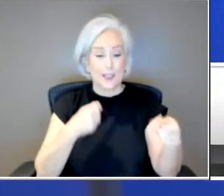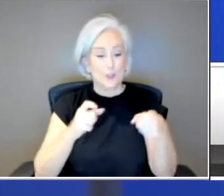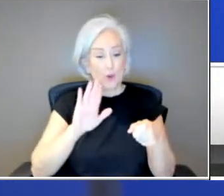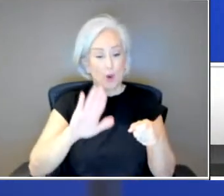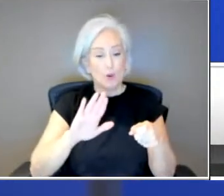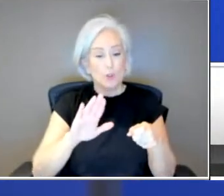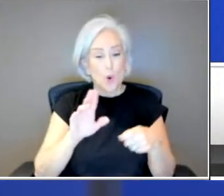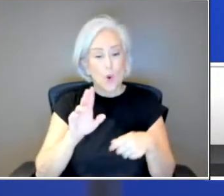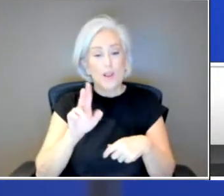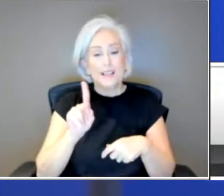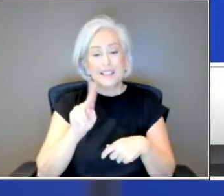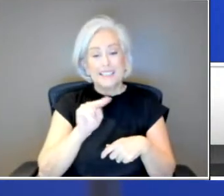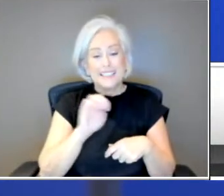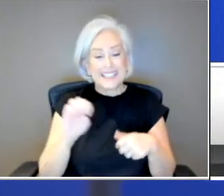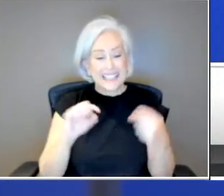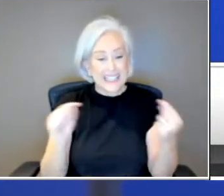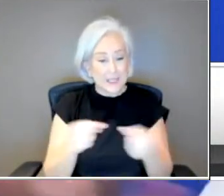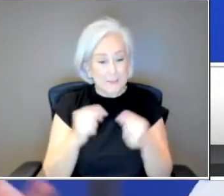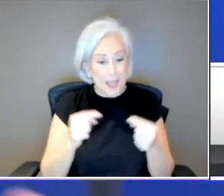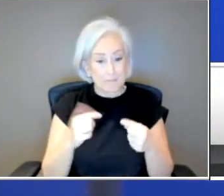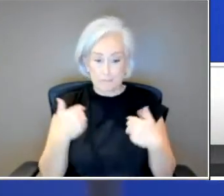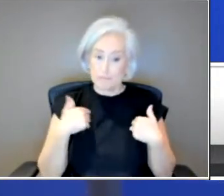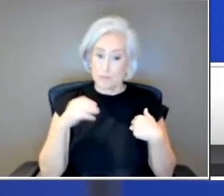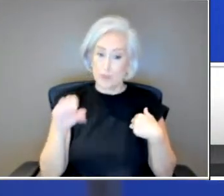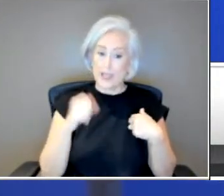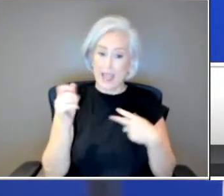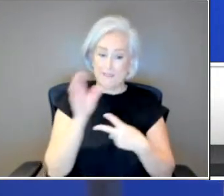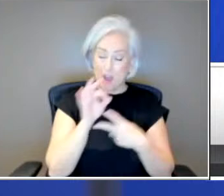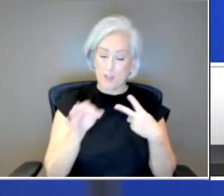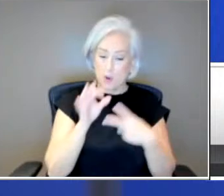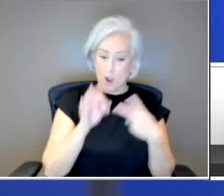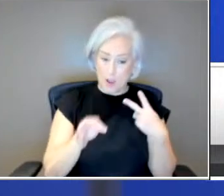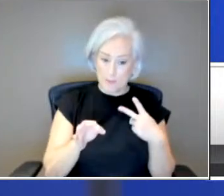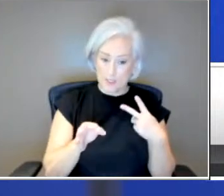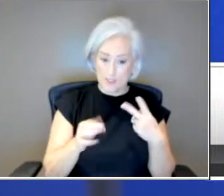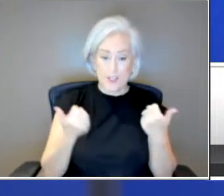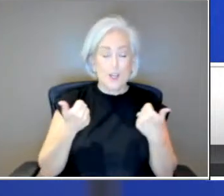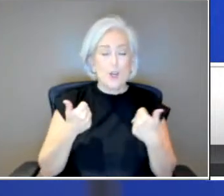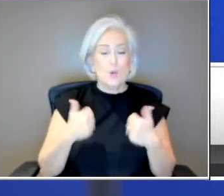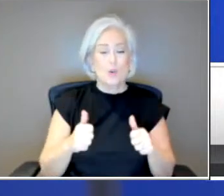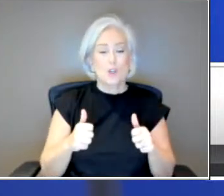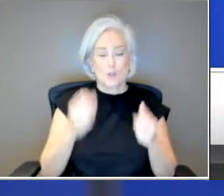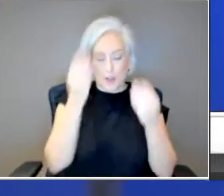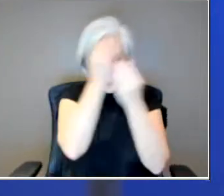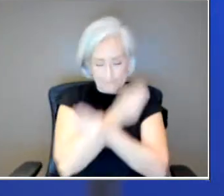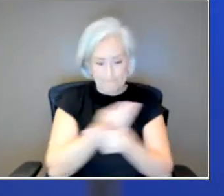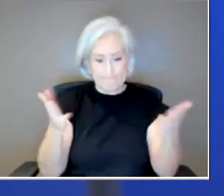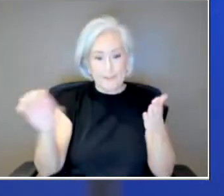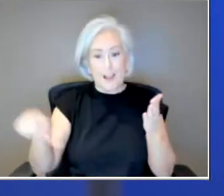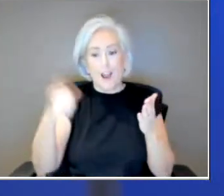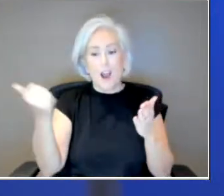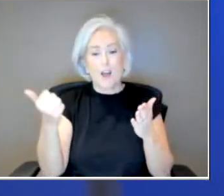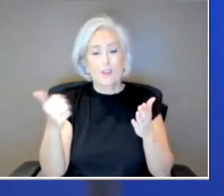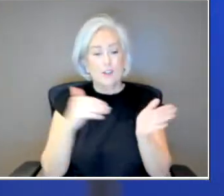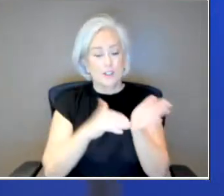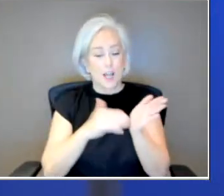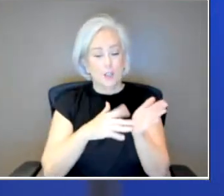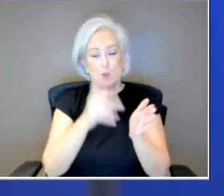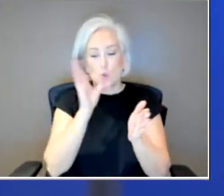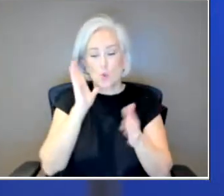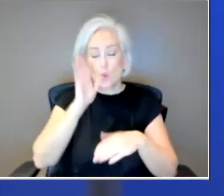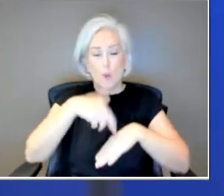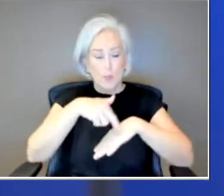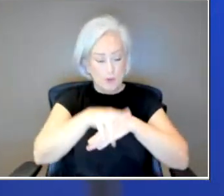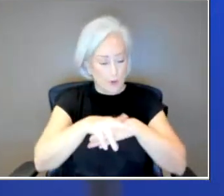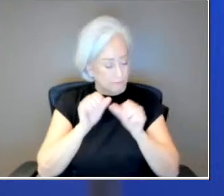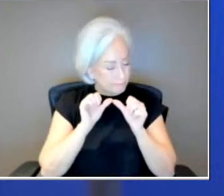out there. And we're trying to get the word out as much to the referring doctors as much as possible to know that we're getting these good results. So I agree. Keep asking questions and